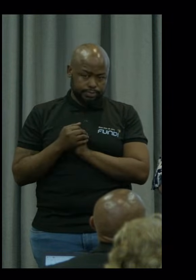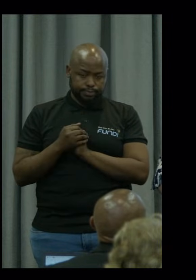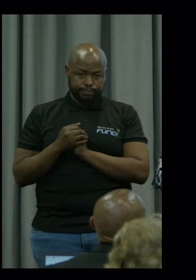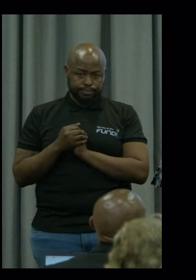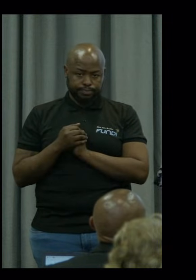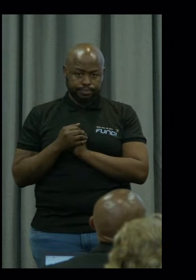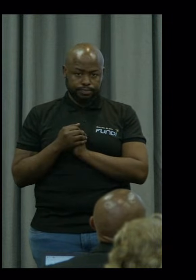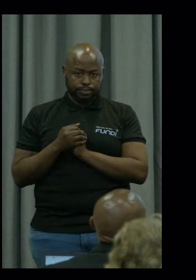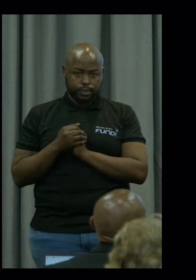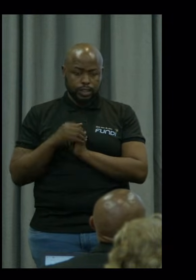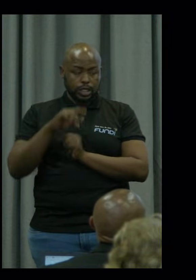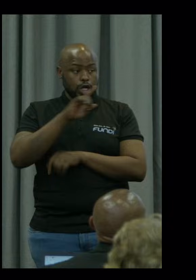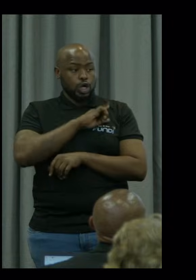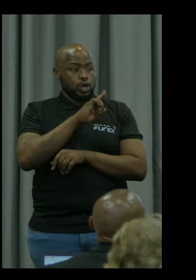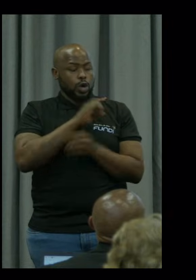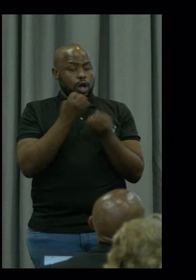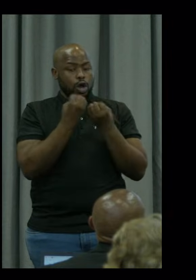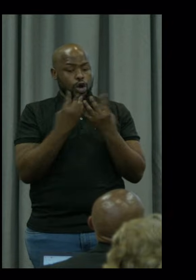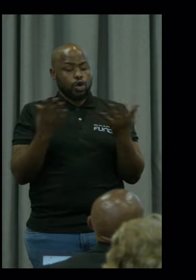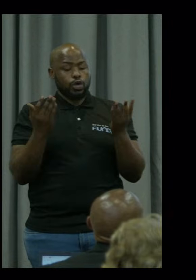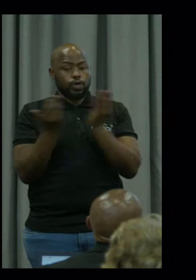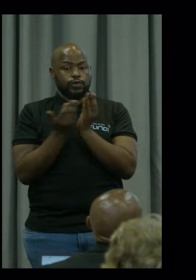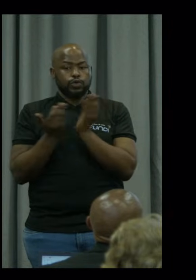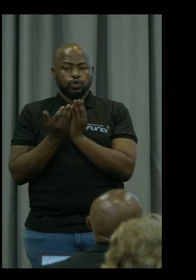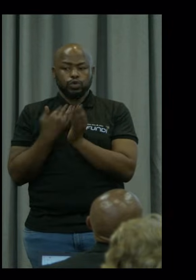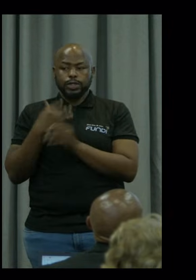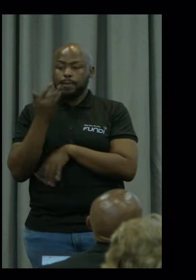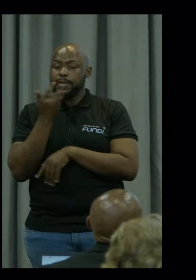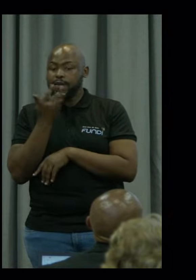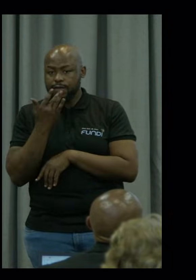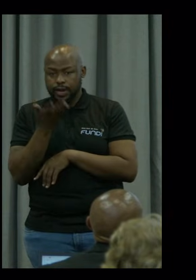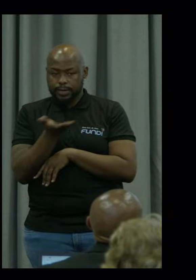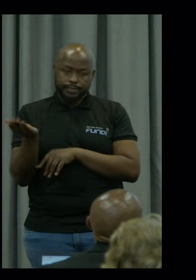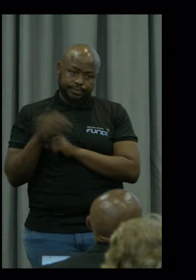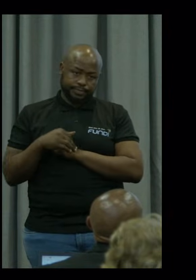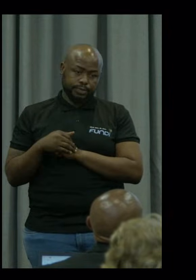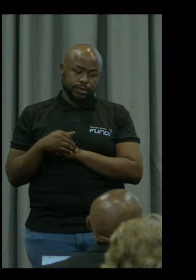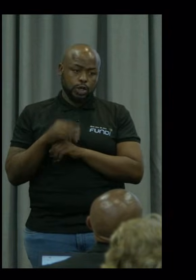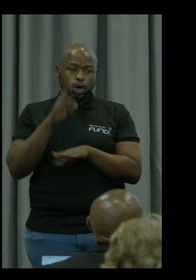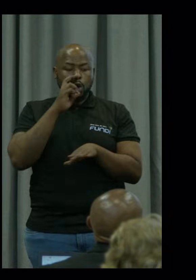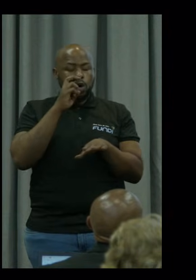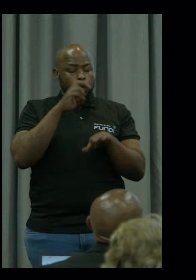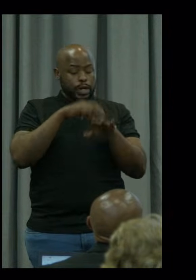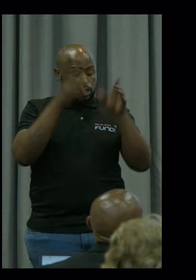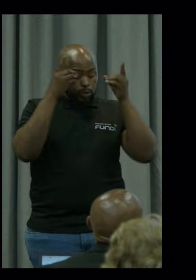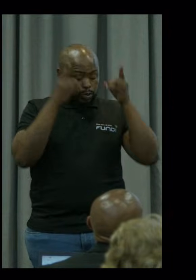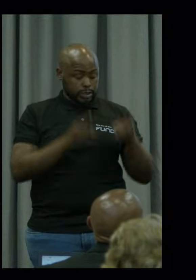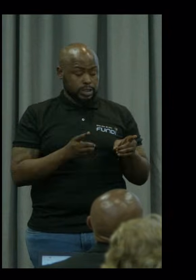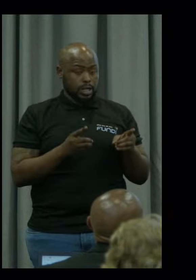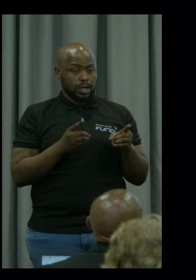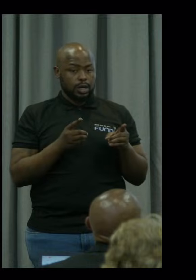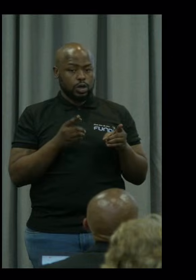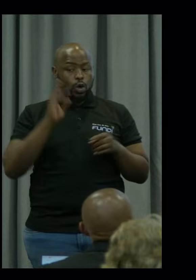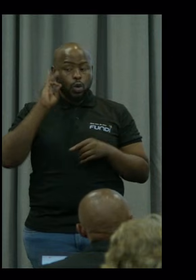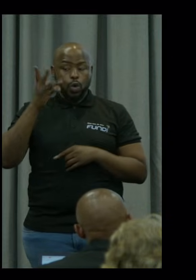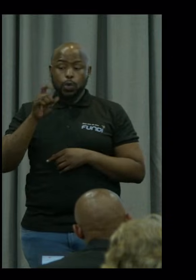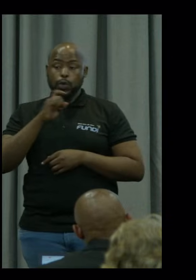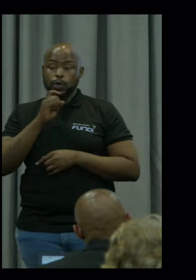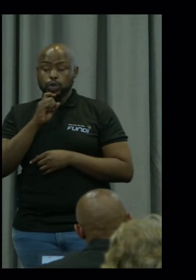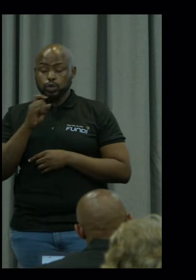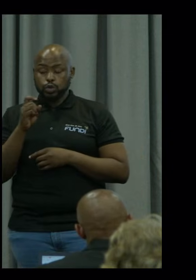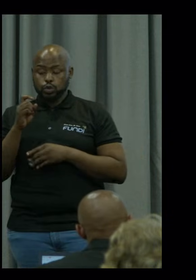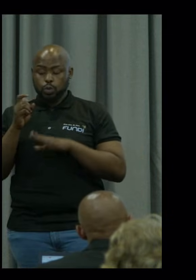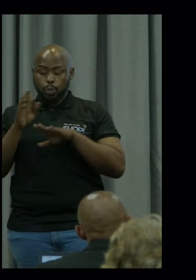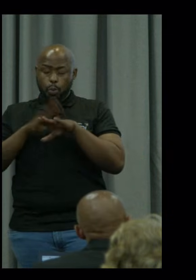All right? And that's why a lot of schools have been favored. So we need to decide, are we going to go with more